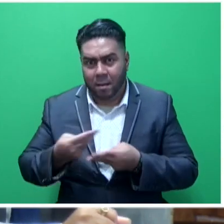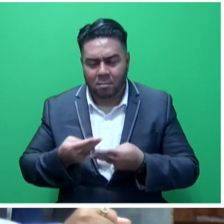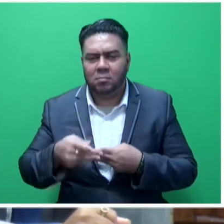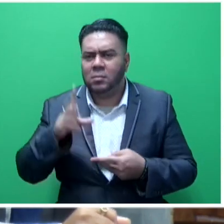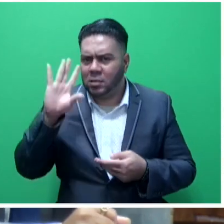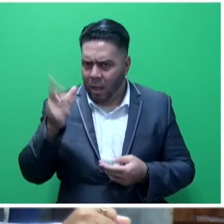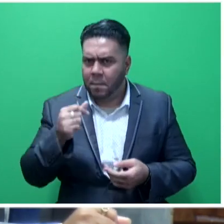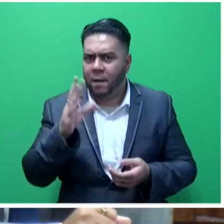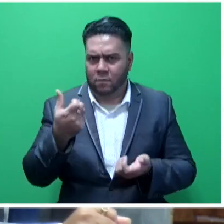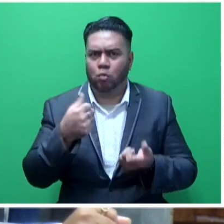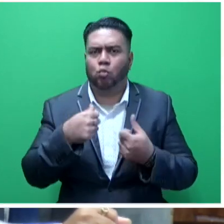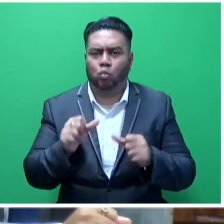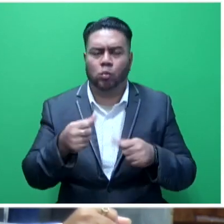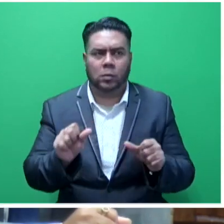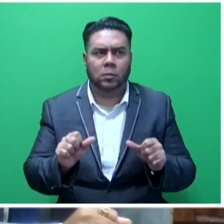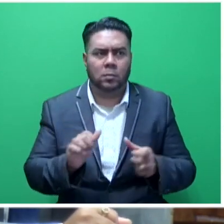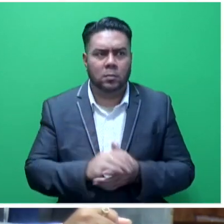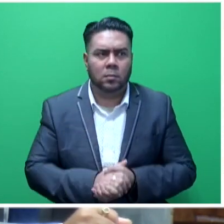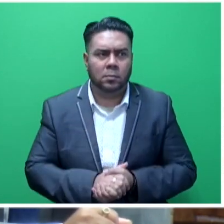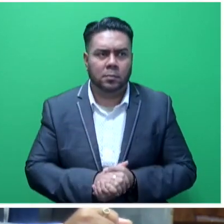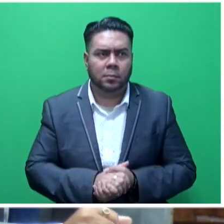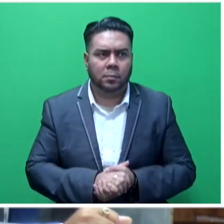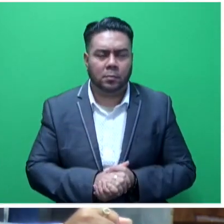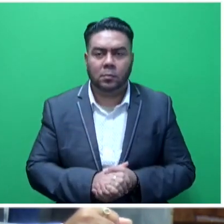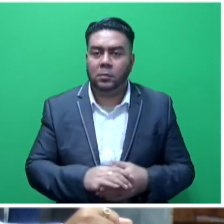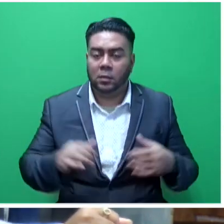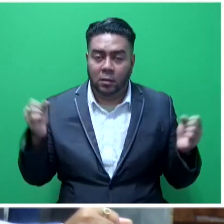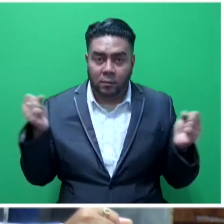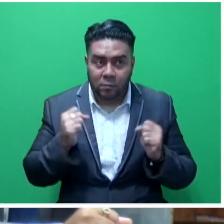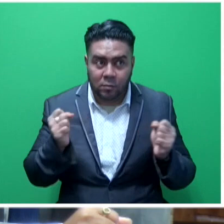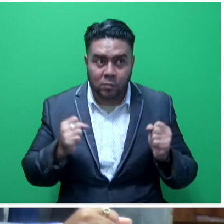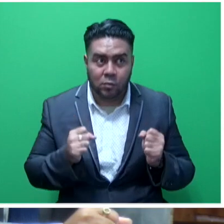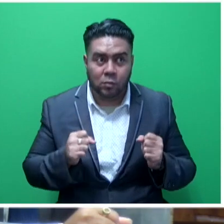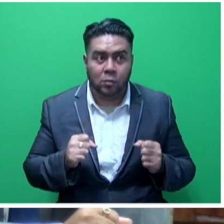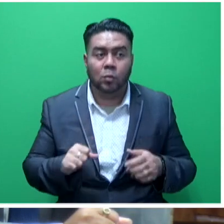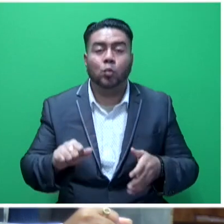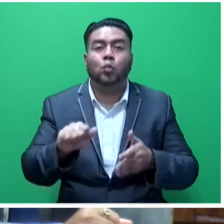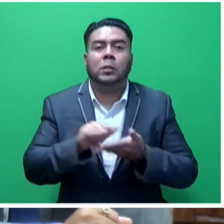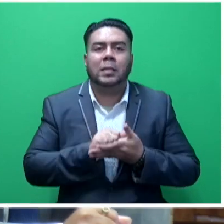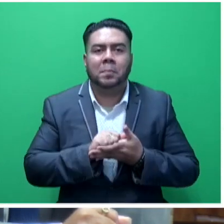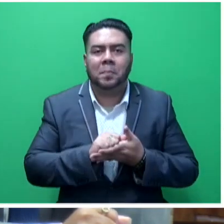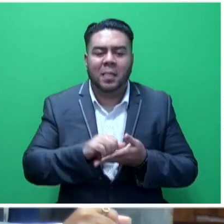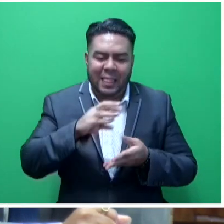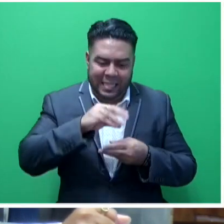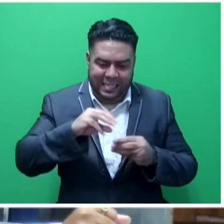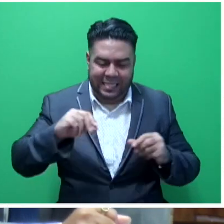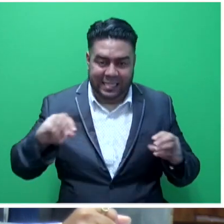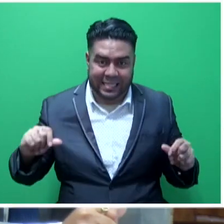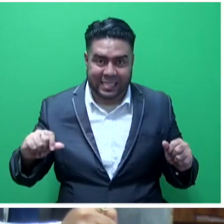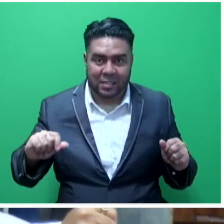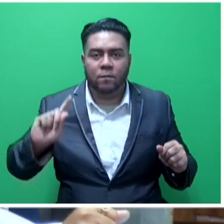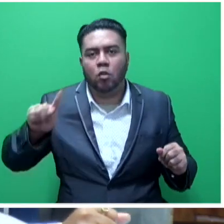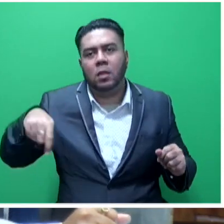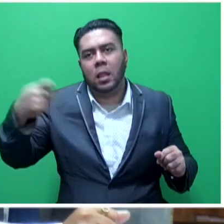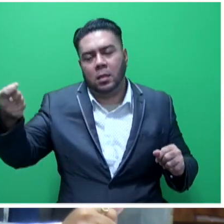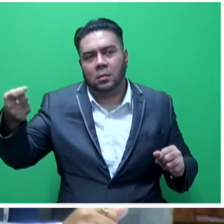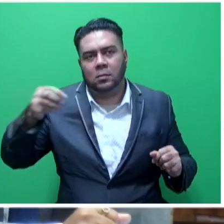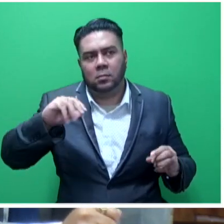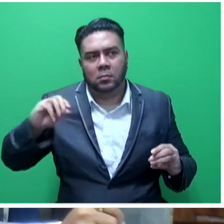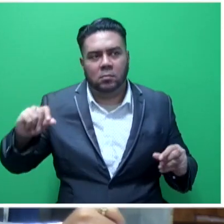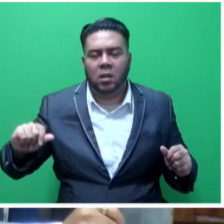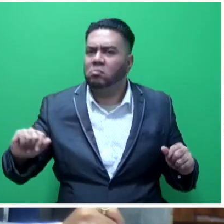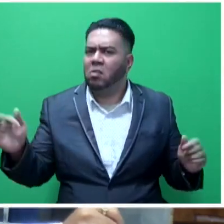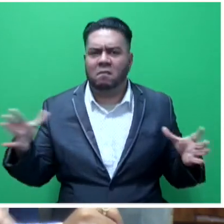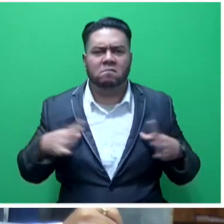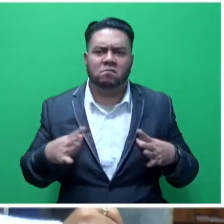it, but most of the farmers are using that cold storage facility to keep their seeds for the next season at no charge